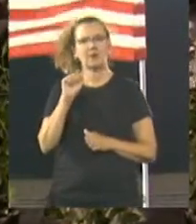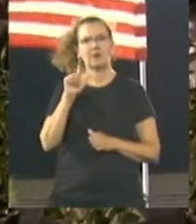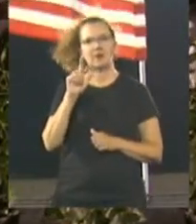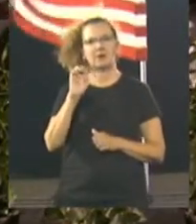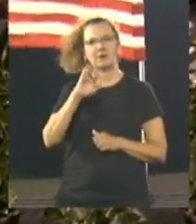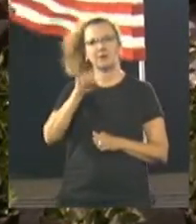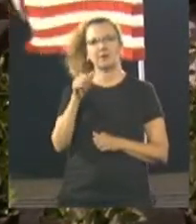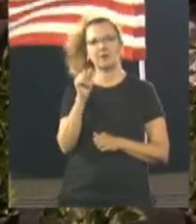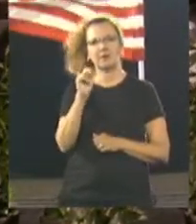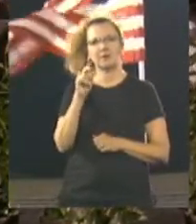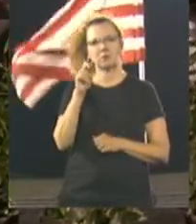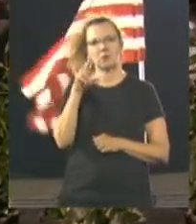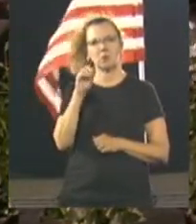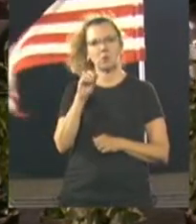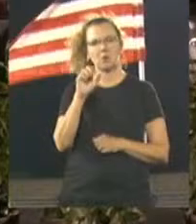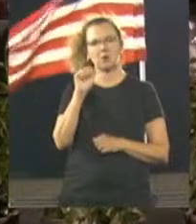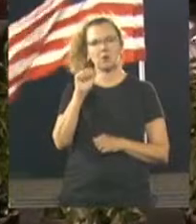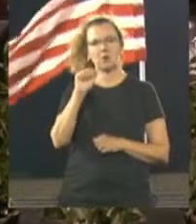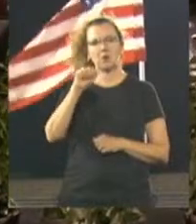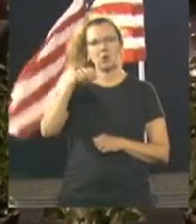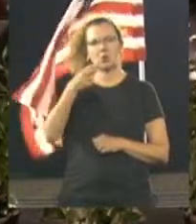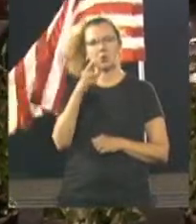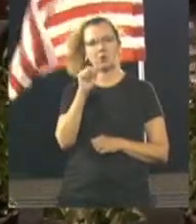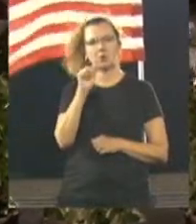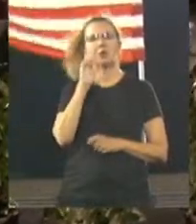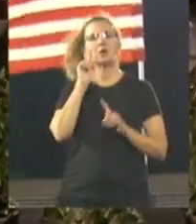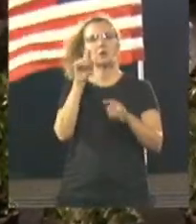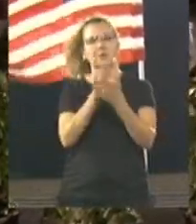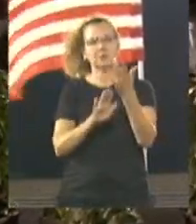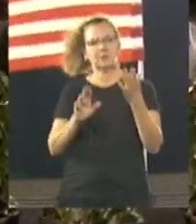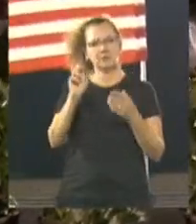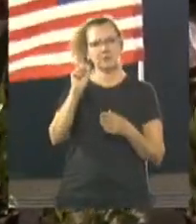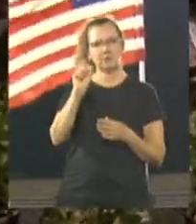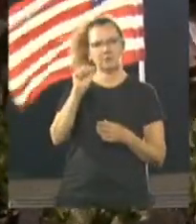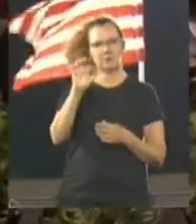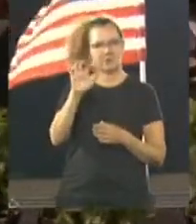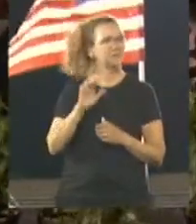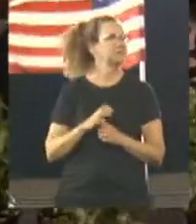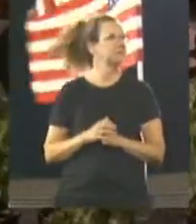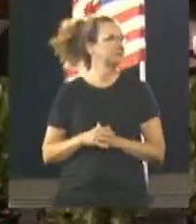Alejandro Okura will be attending San Antonio College.